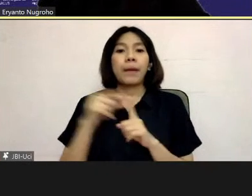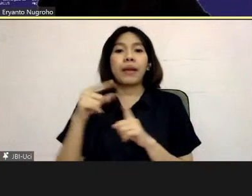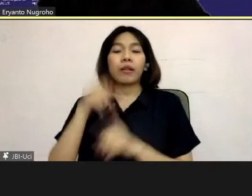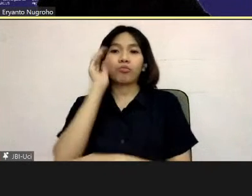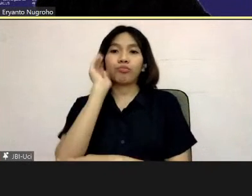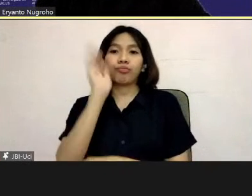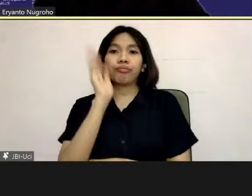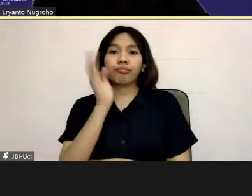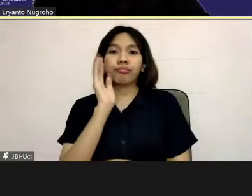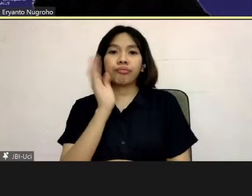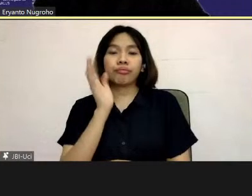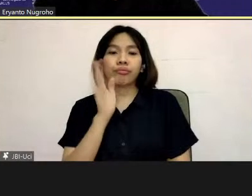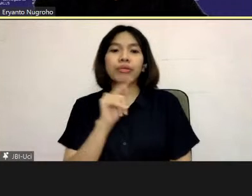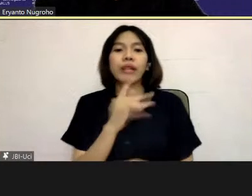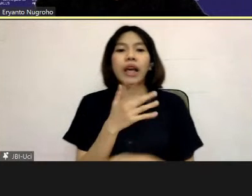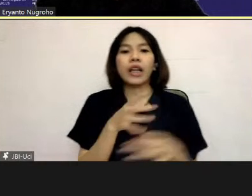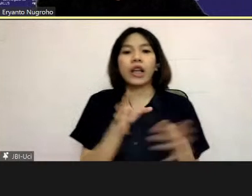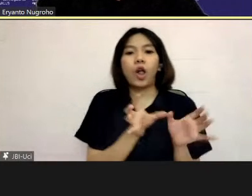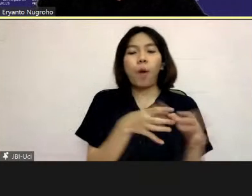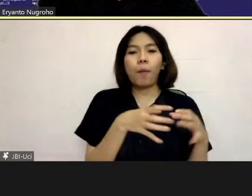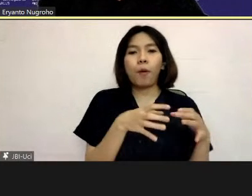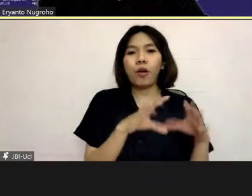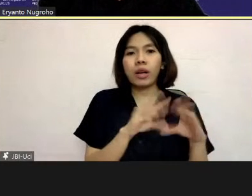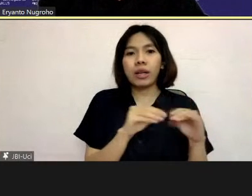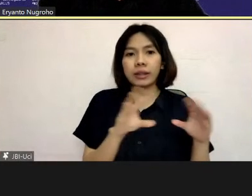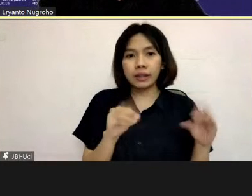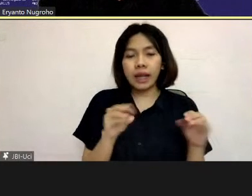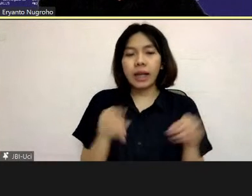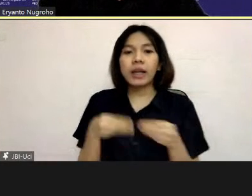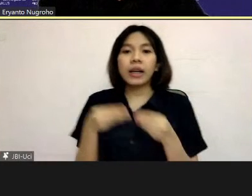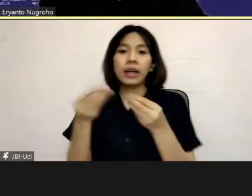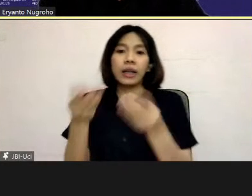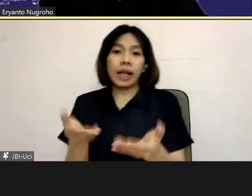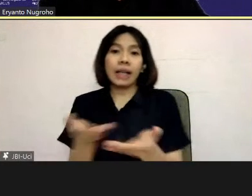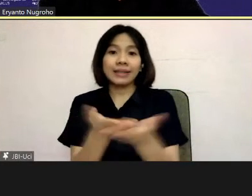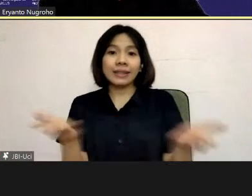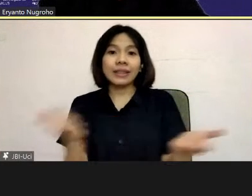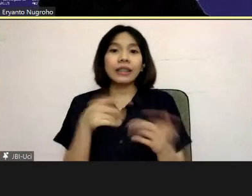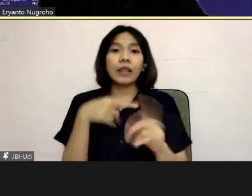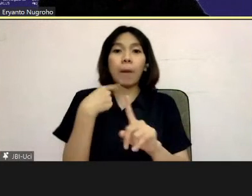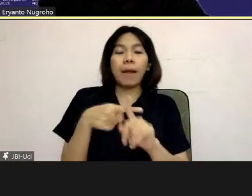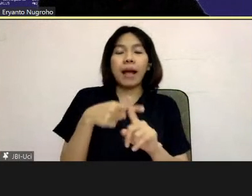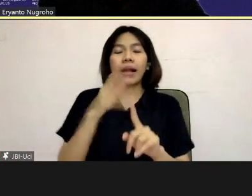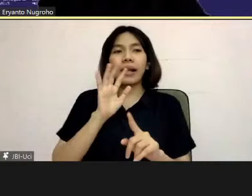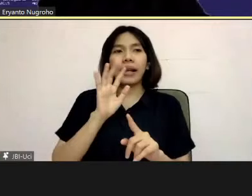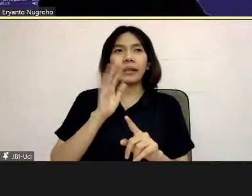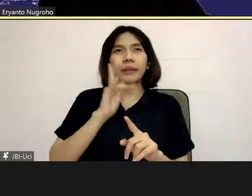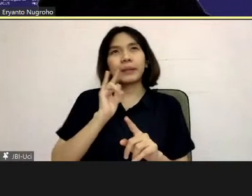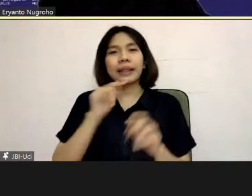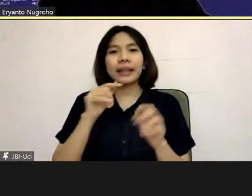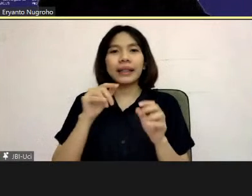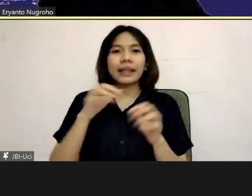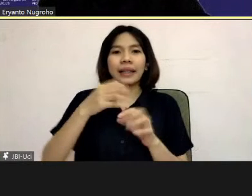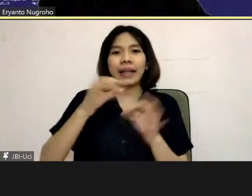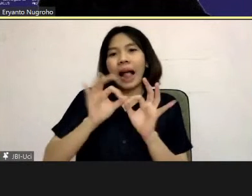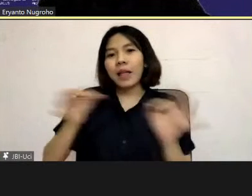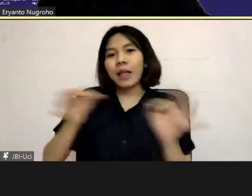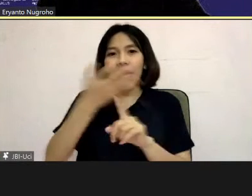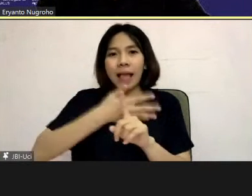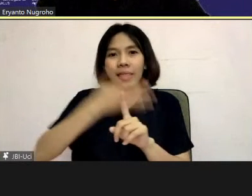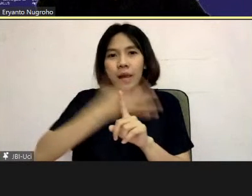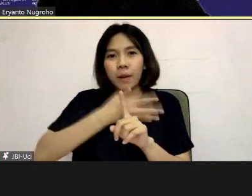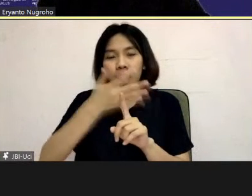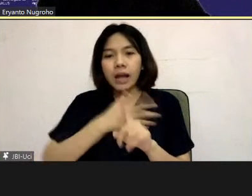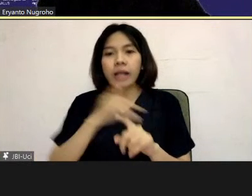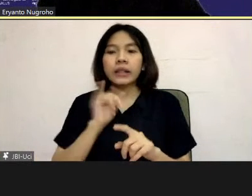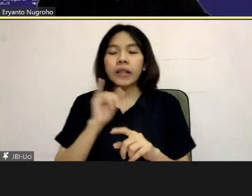some background, context, commentaries, and some sample cases and analysis in